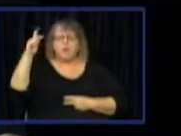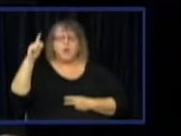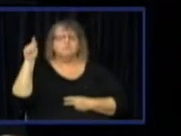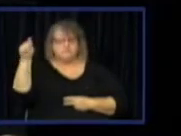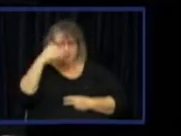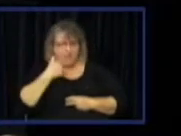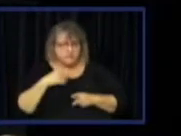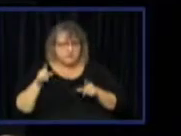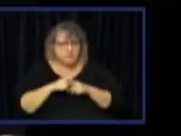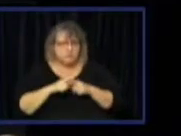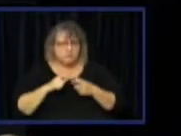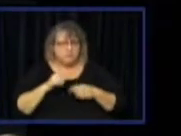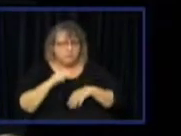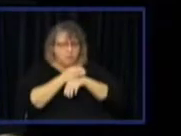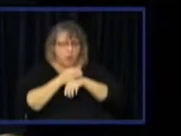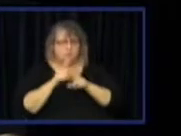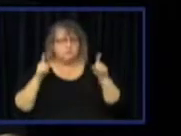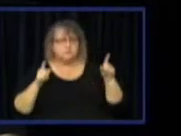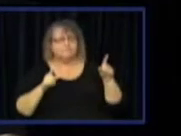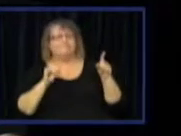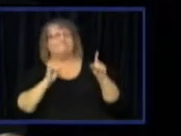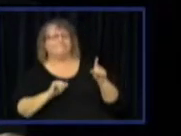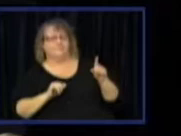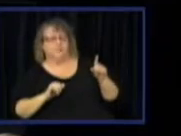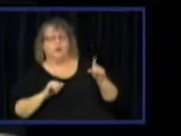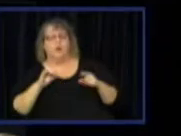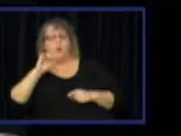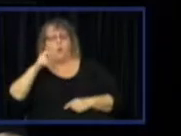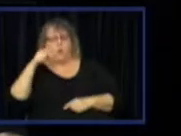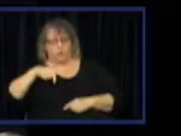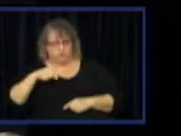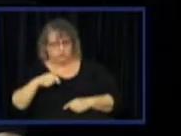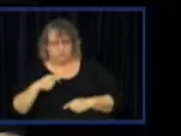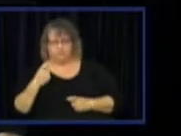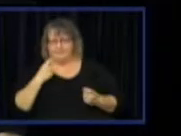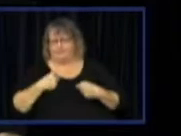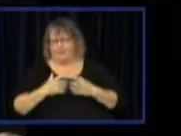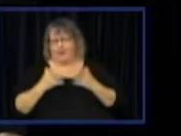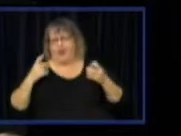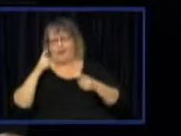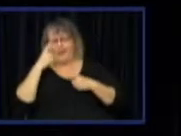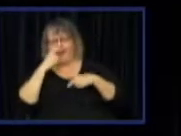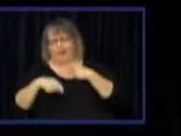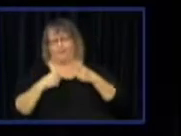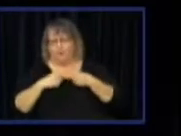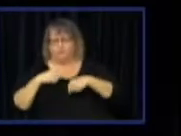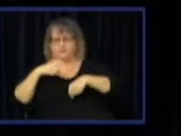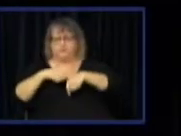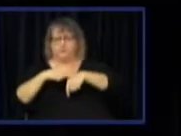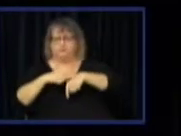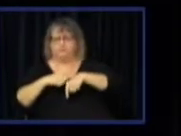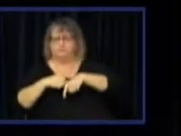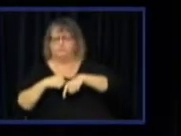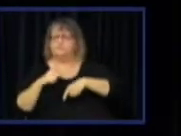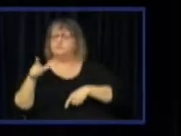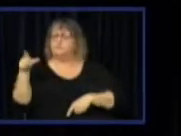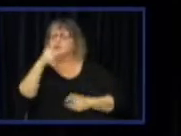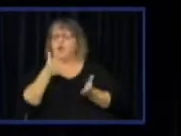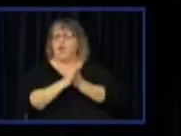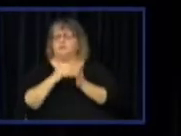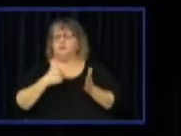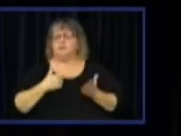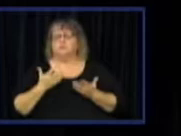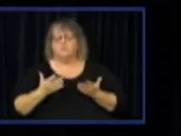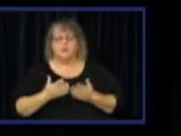or Molokai? Right, it's a great question, and even on Oahu I get asked this question often by members of the public, is